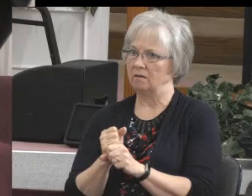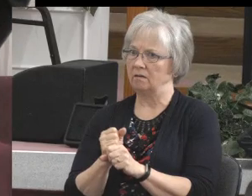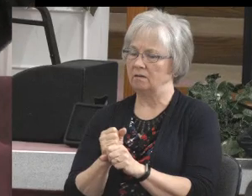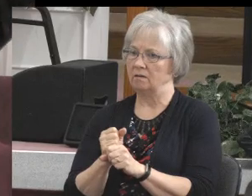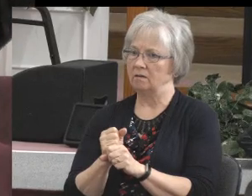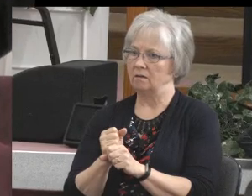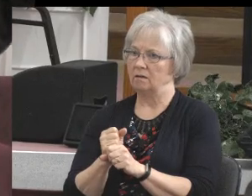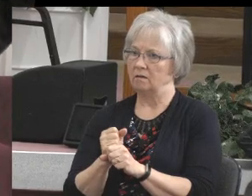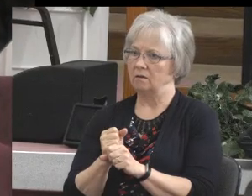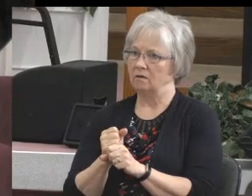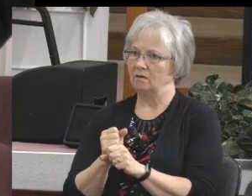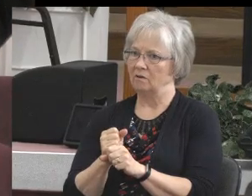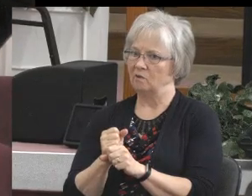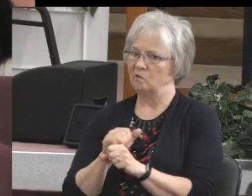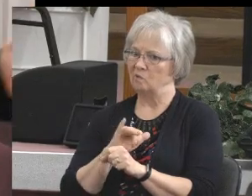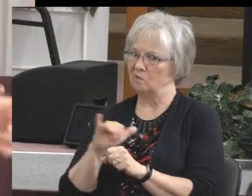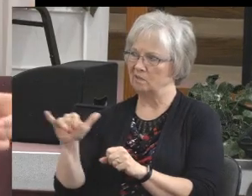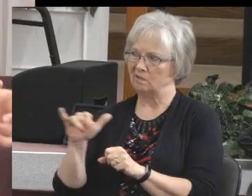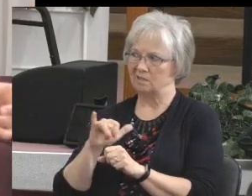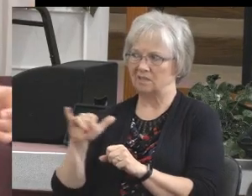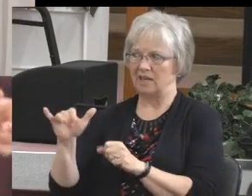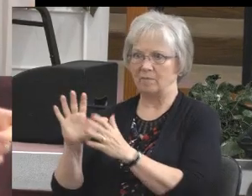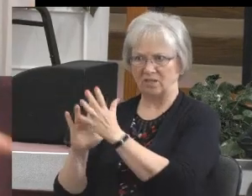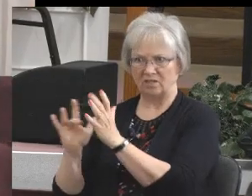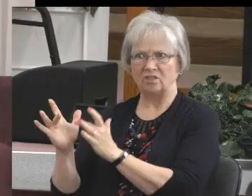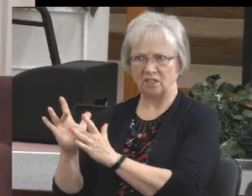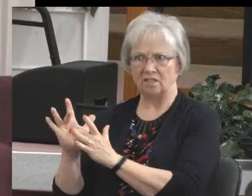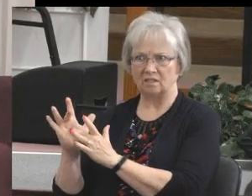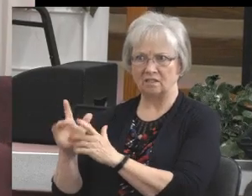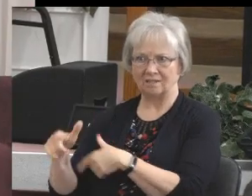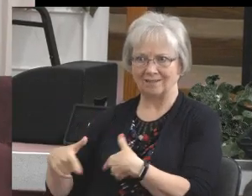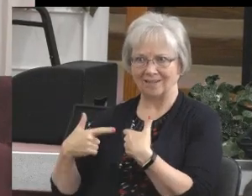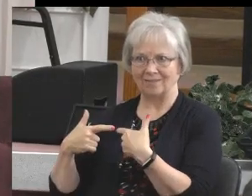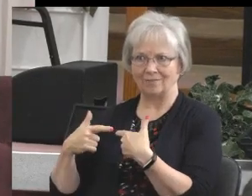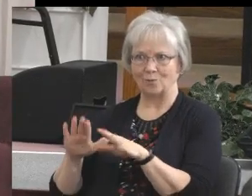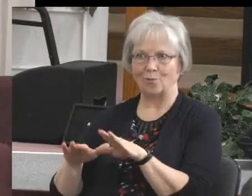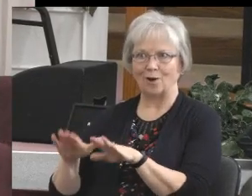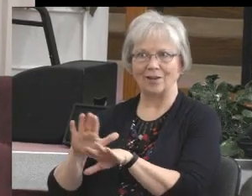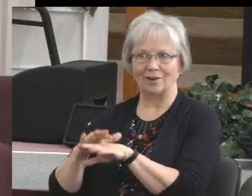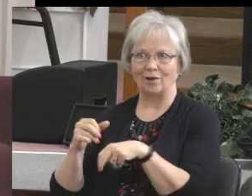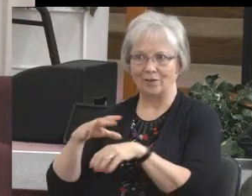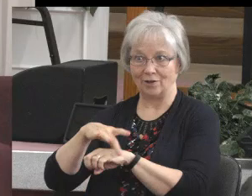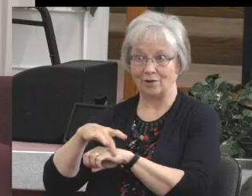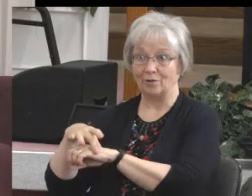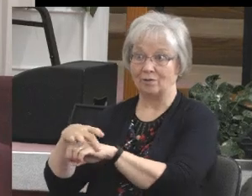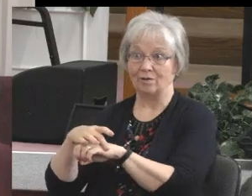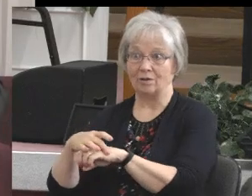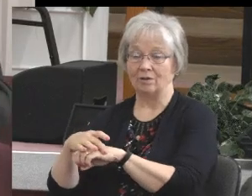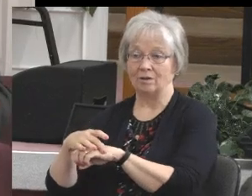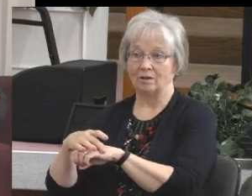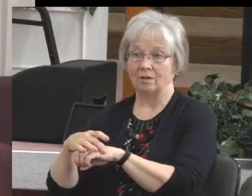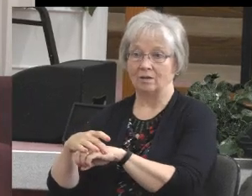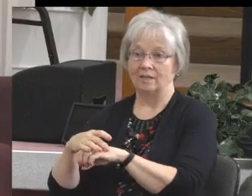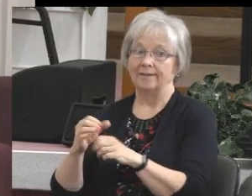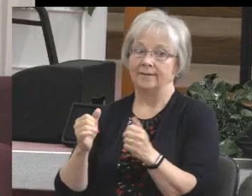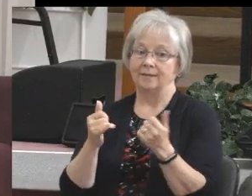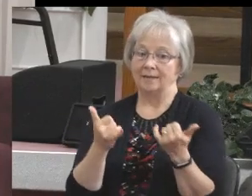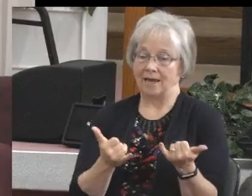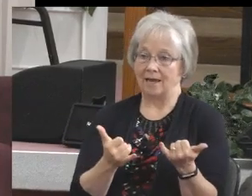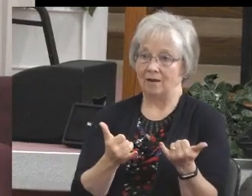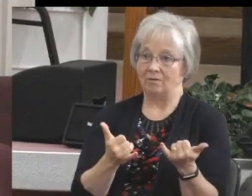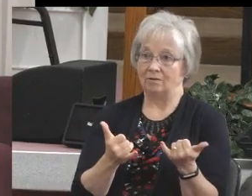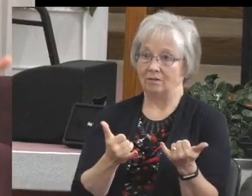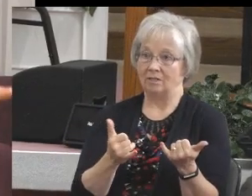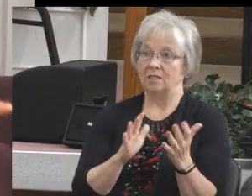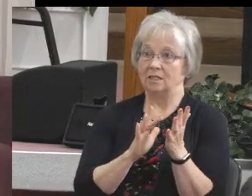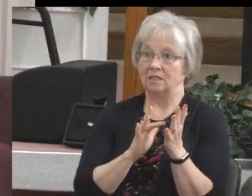was similar to the way that Jesus had lived when He had walked on the earth. Oh, by this time, the life of Jesus was